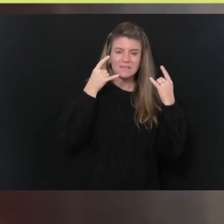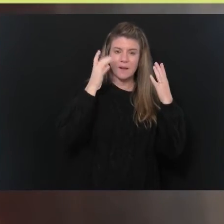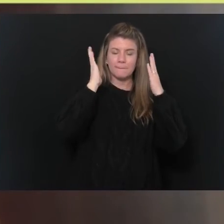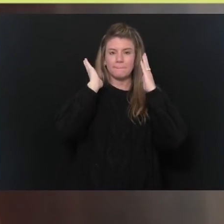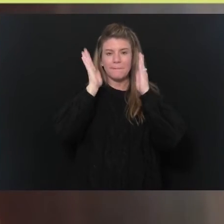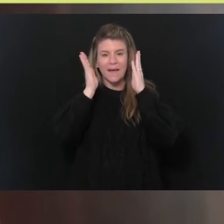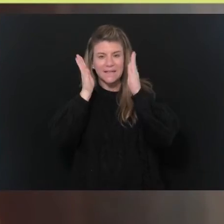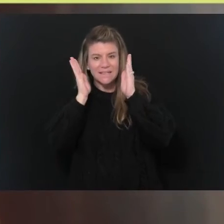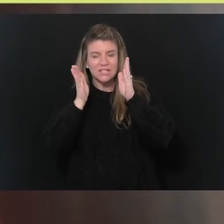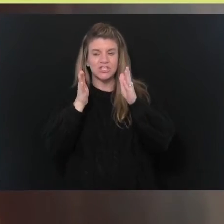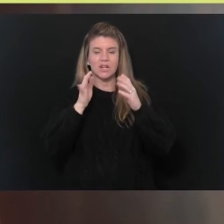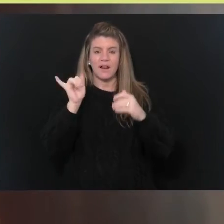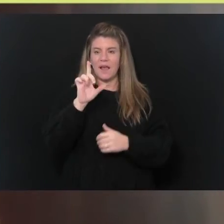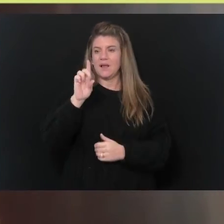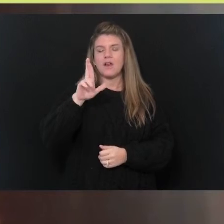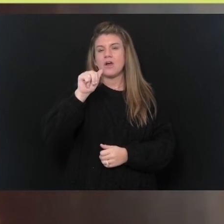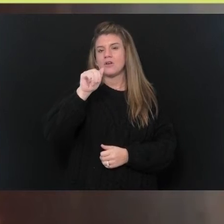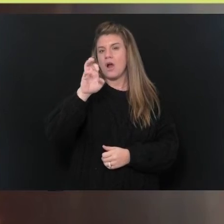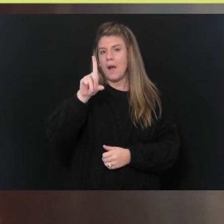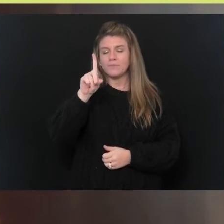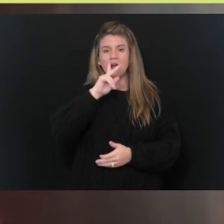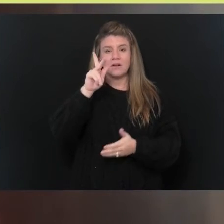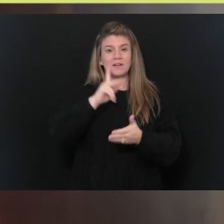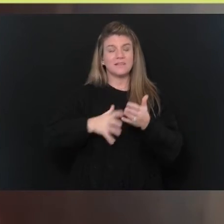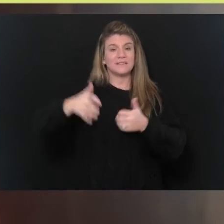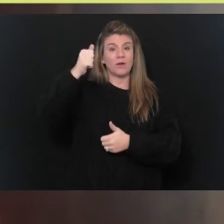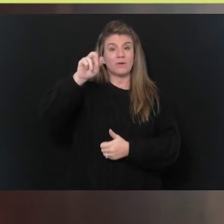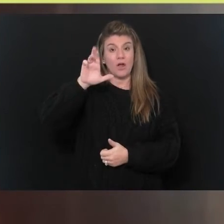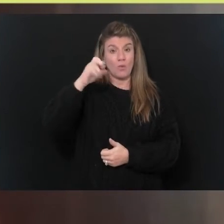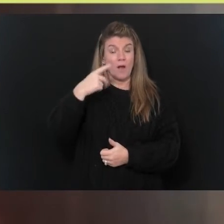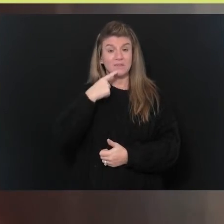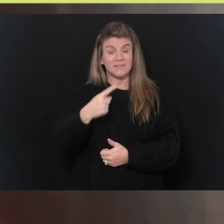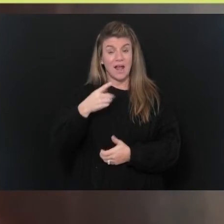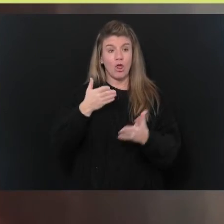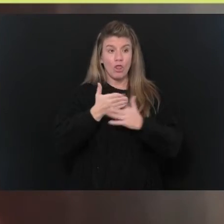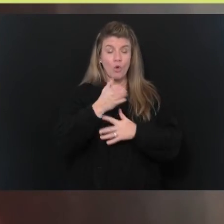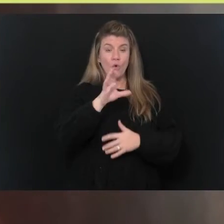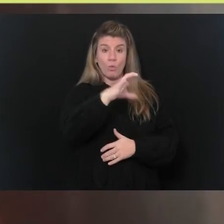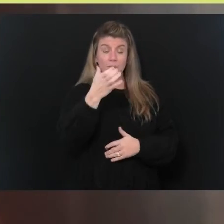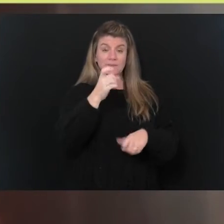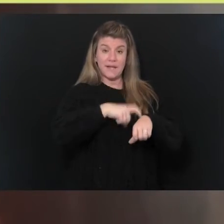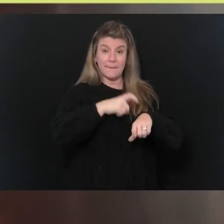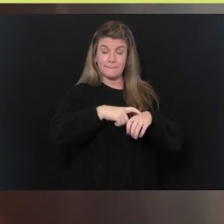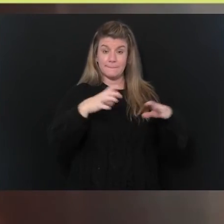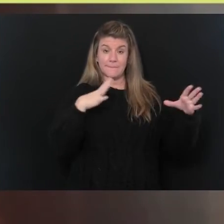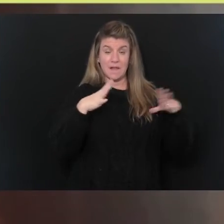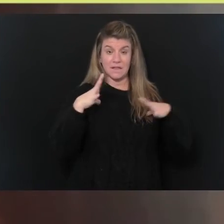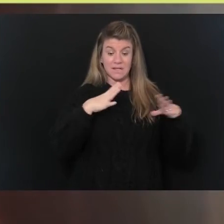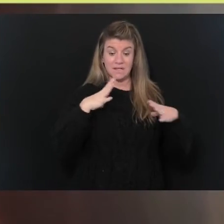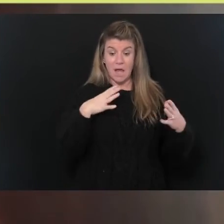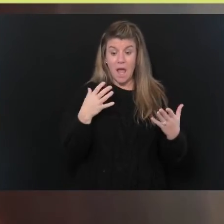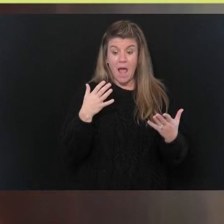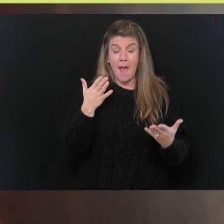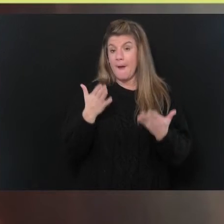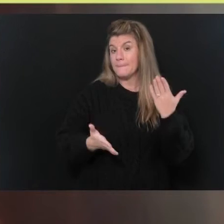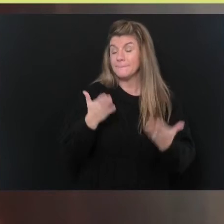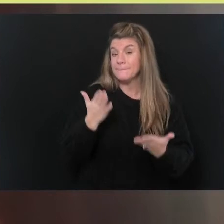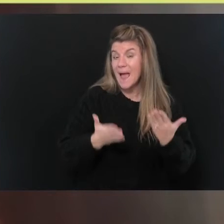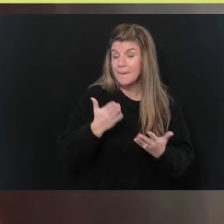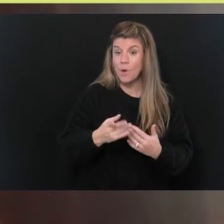think Dr. Amjad and Secretary Crouch will talk about this over the Christmas break, because maybe we're seeing kind